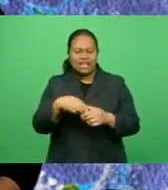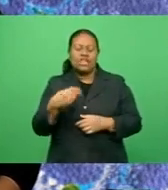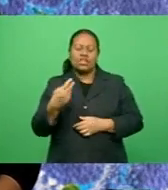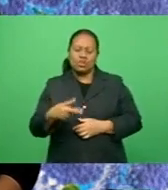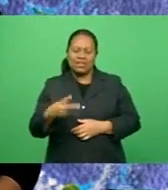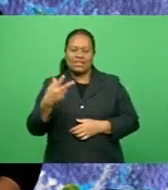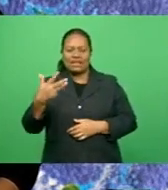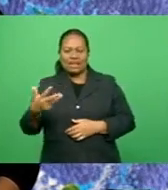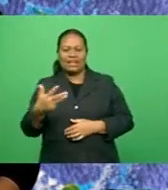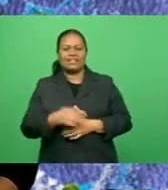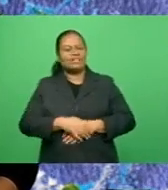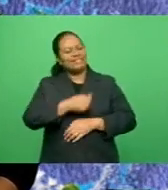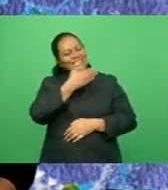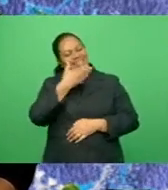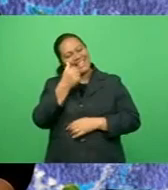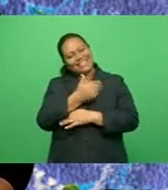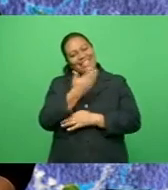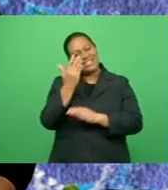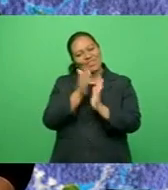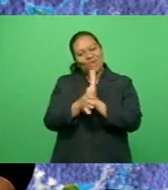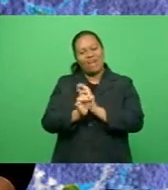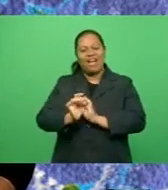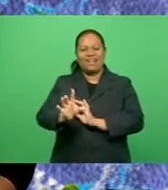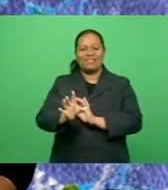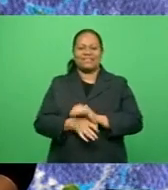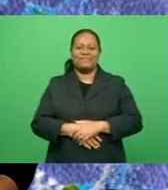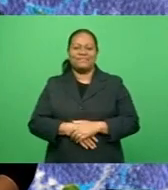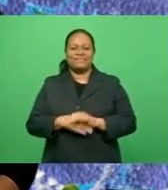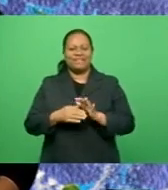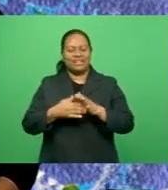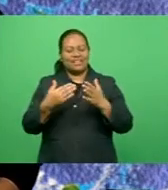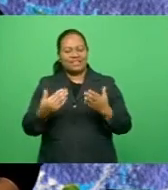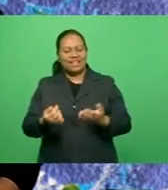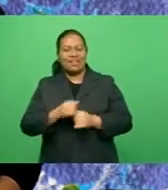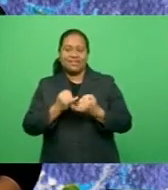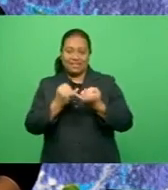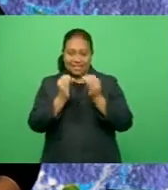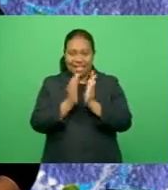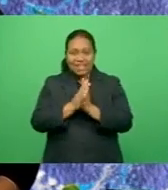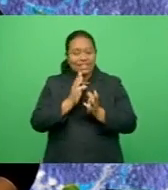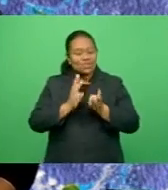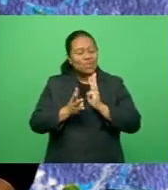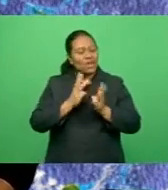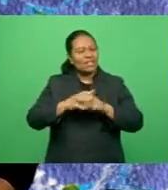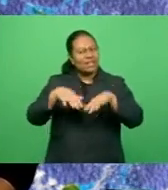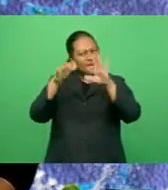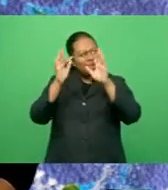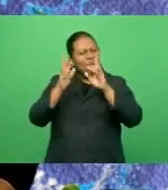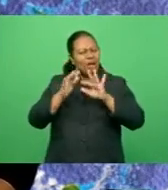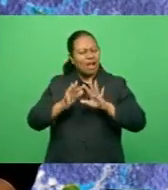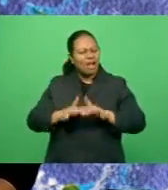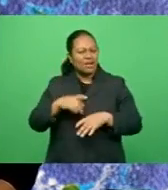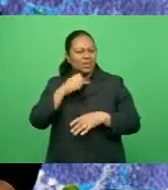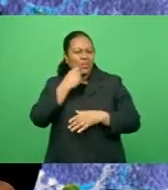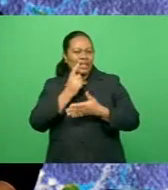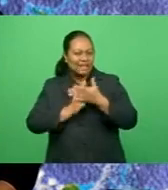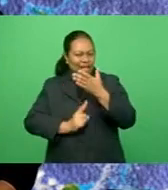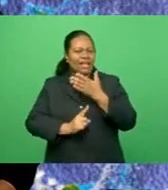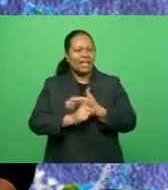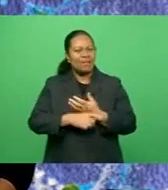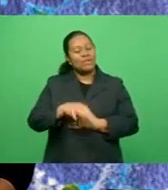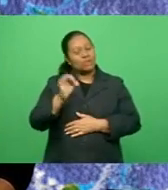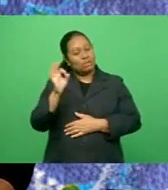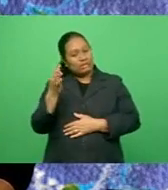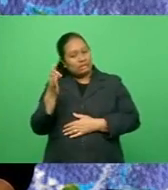degrees. Nice day to be out there. And looking further on to Sunday, rain chances again about to go to